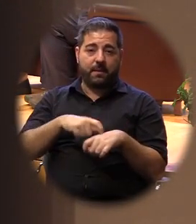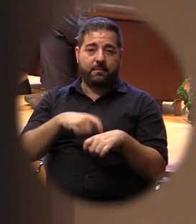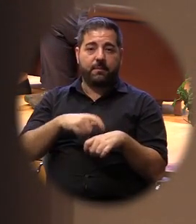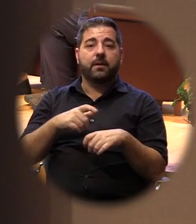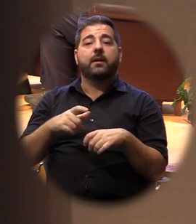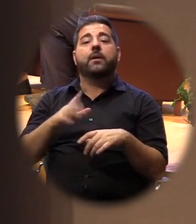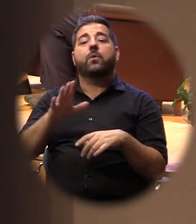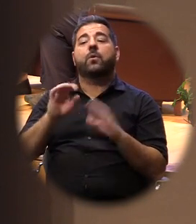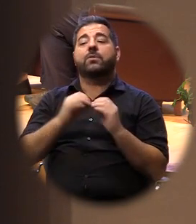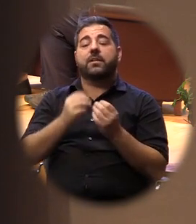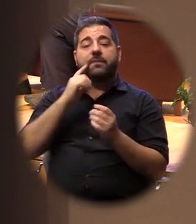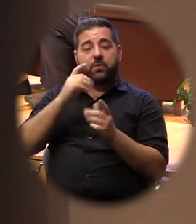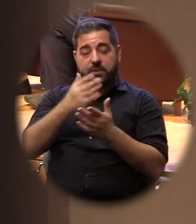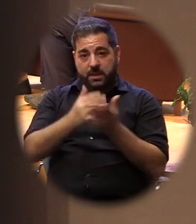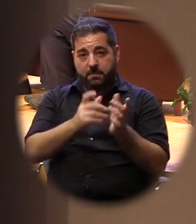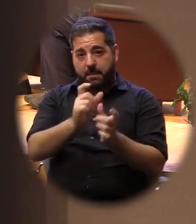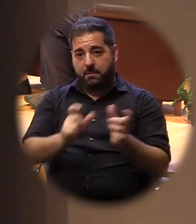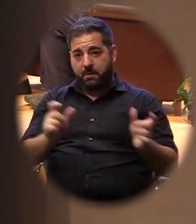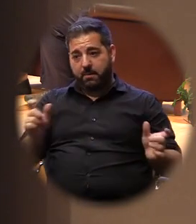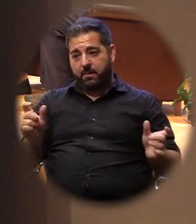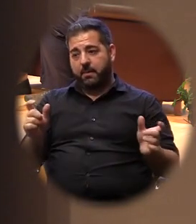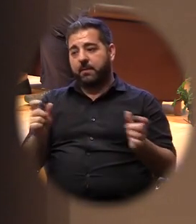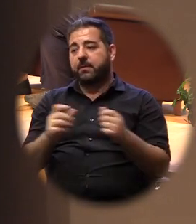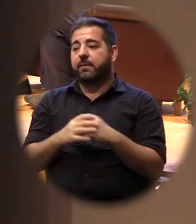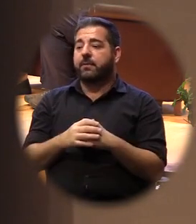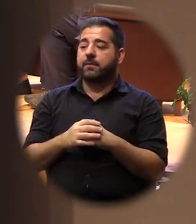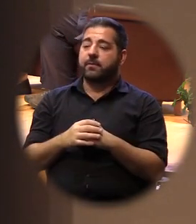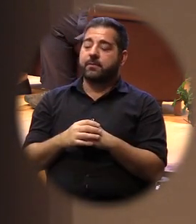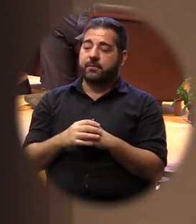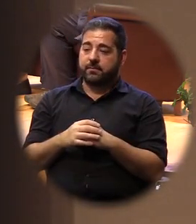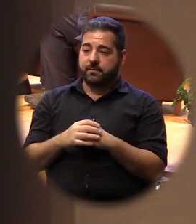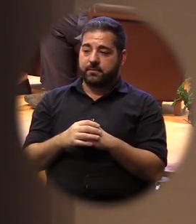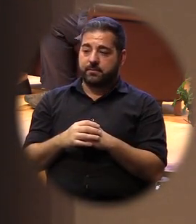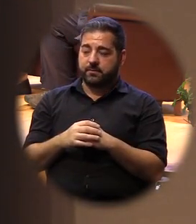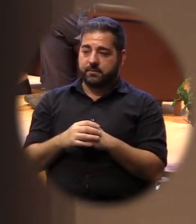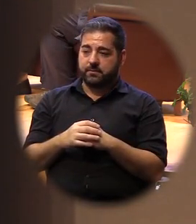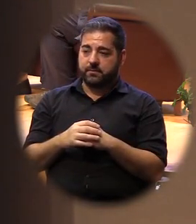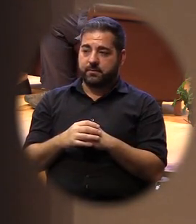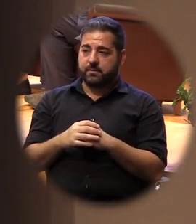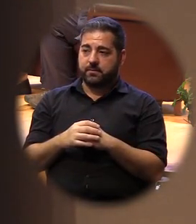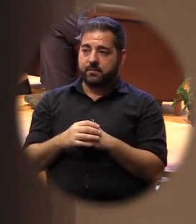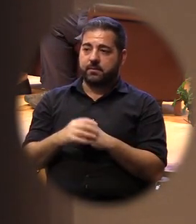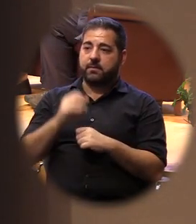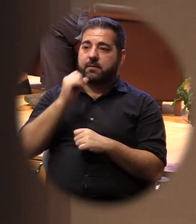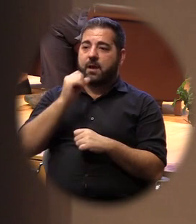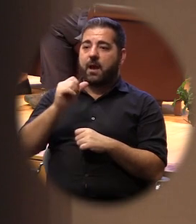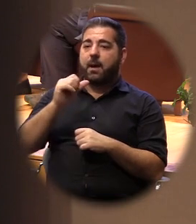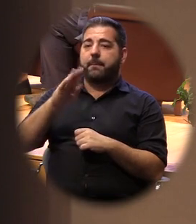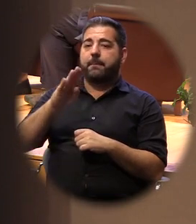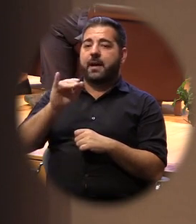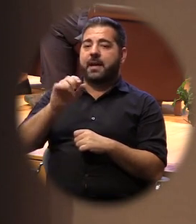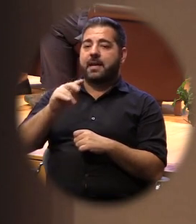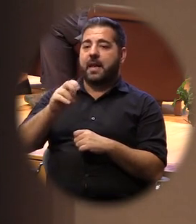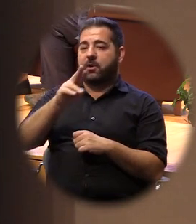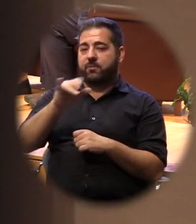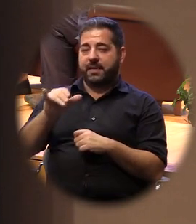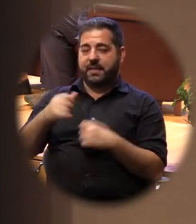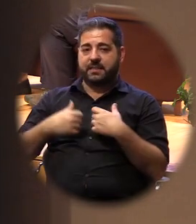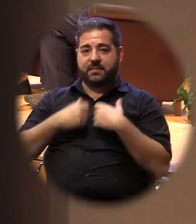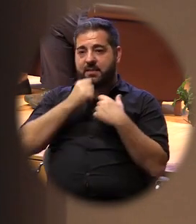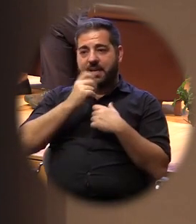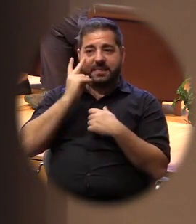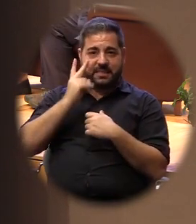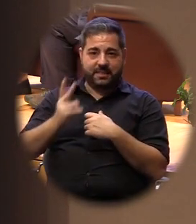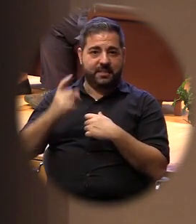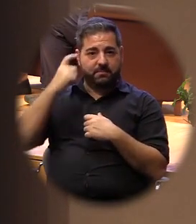your organization for some people um uh non-binary existence is not seen